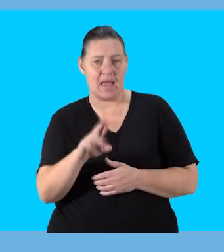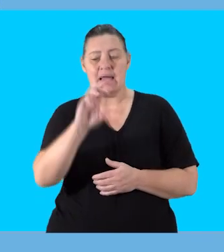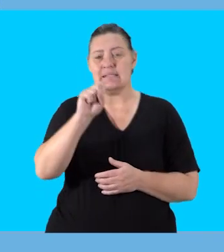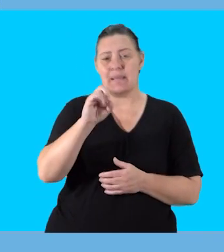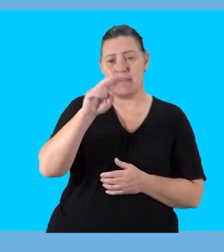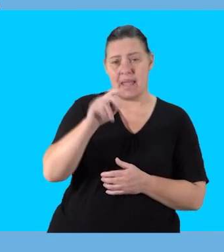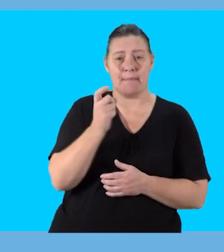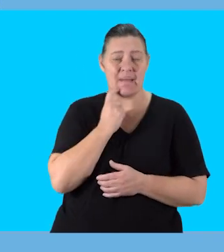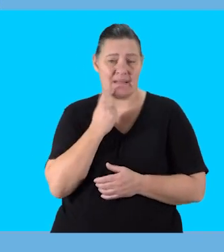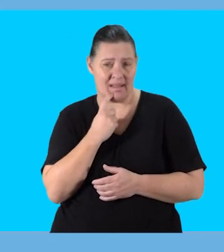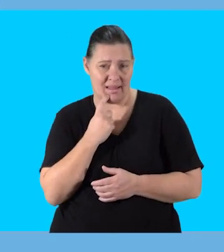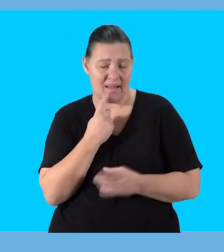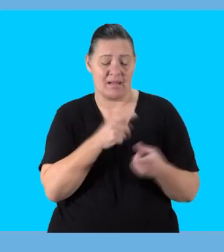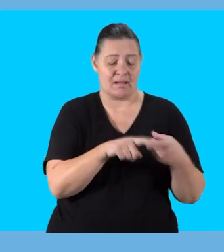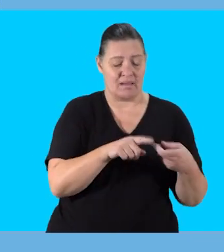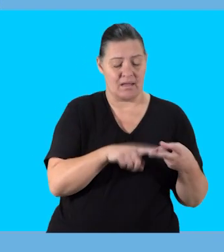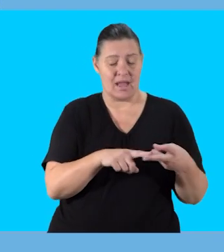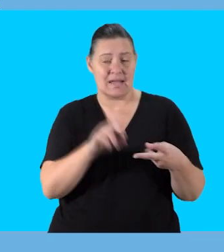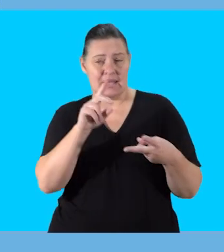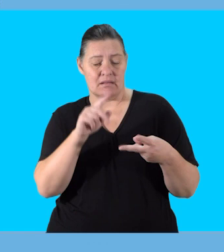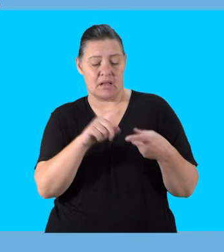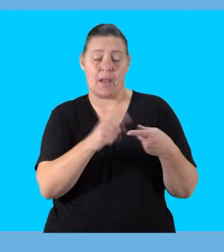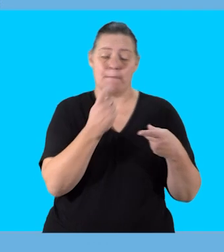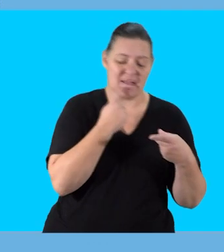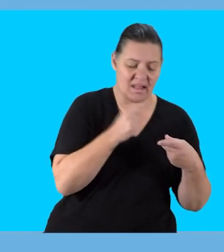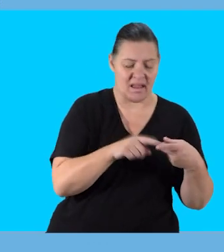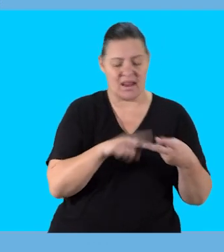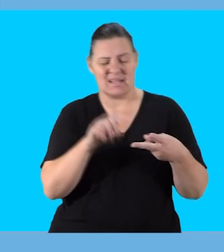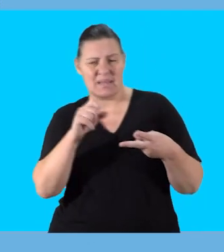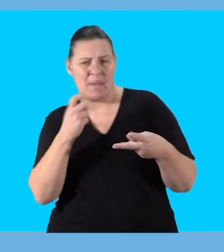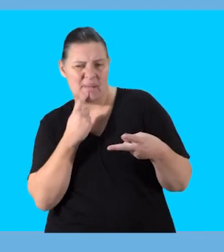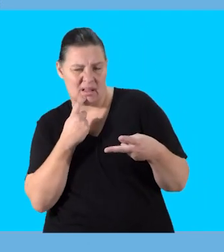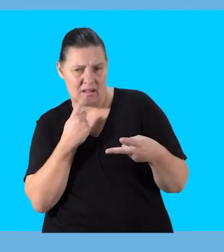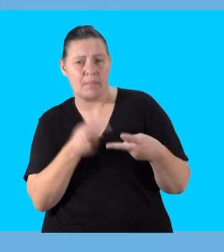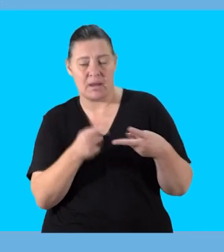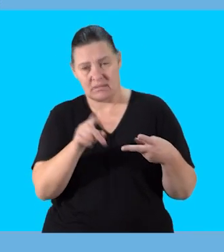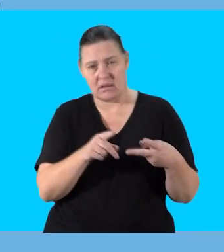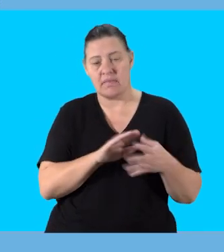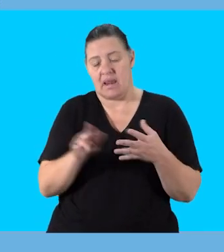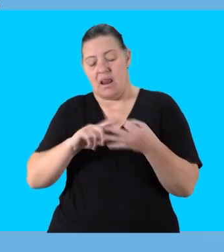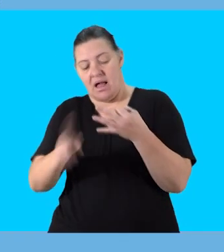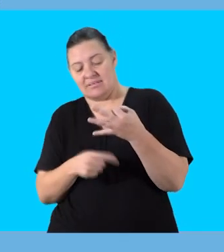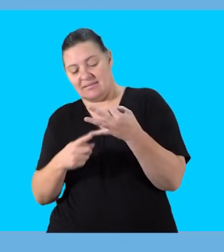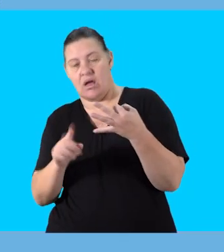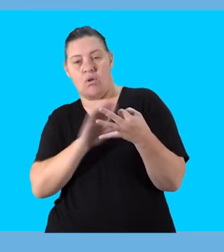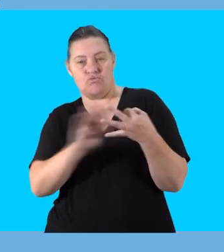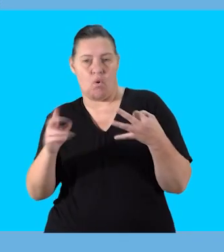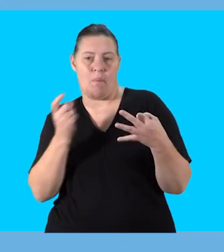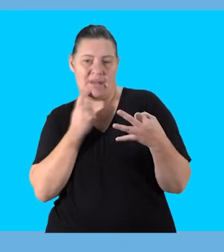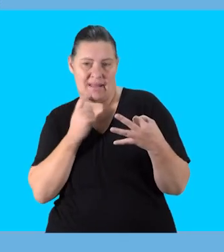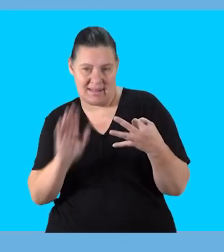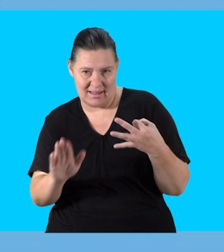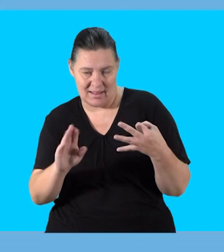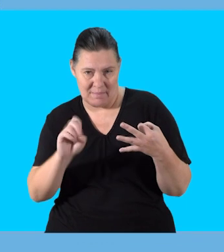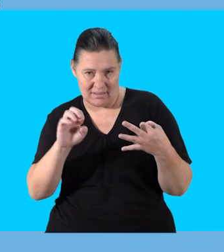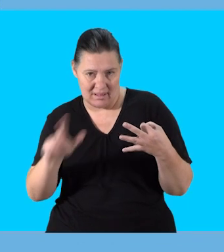metals, semi-metals, and remember that sometimes these are referred to as metalloids. And then the last ones would be the non-metals.